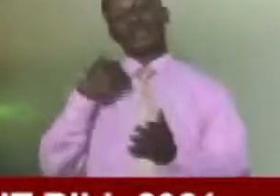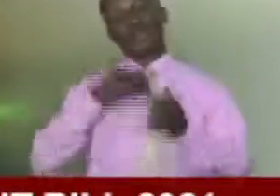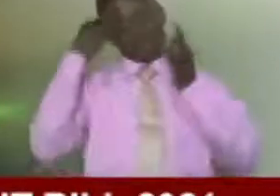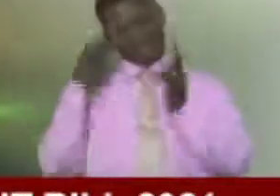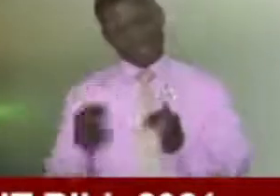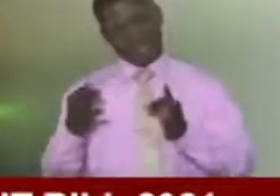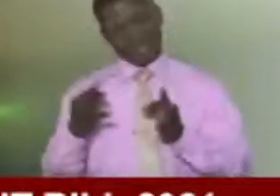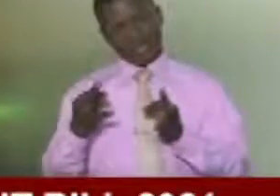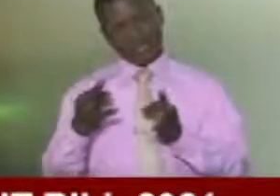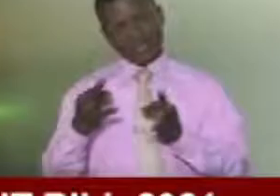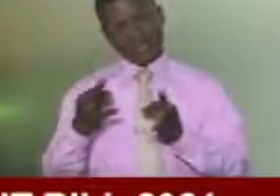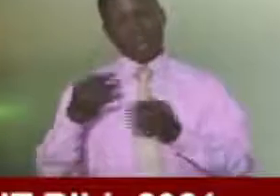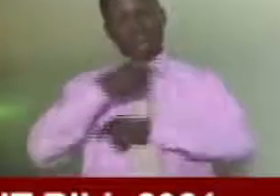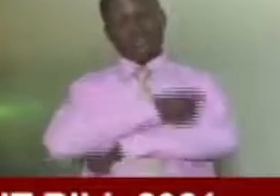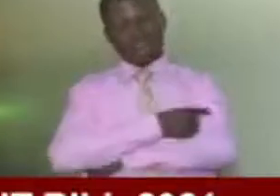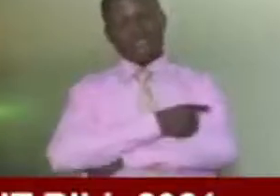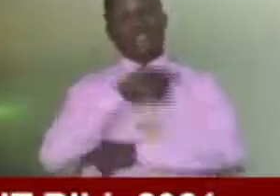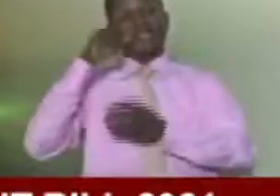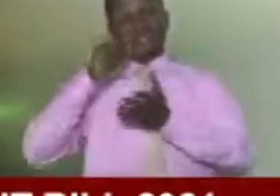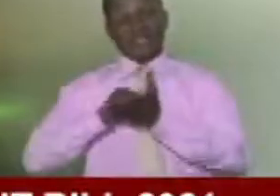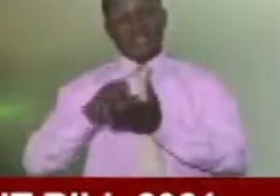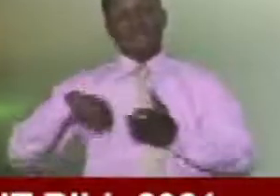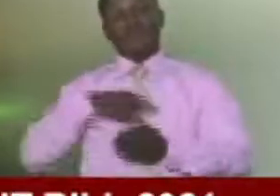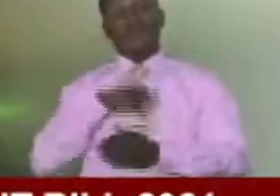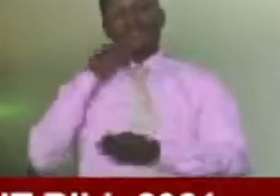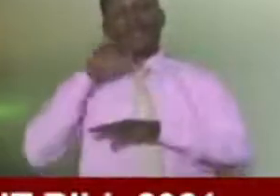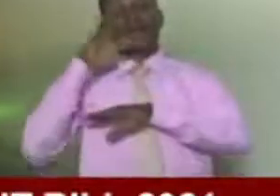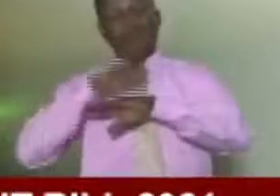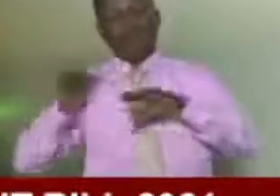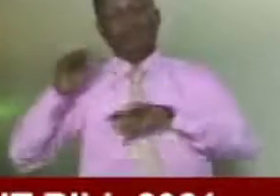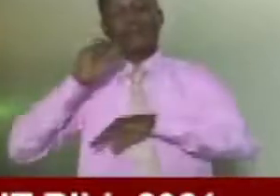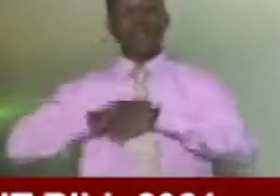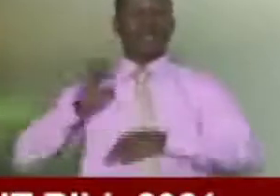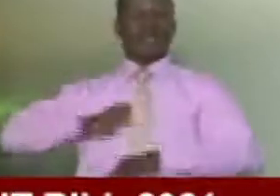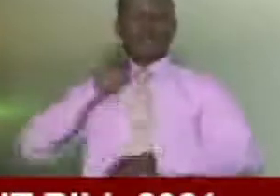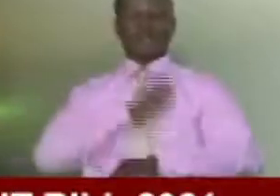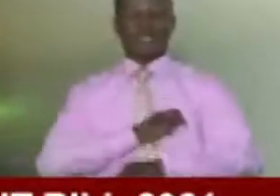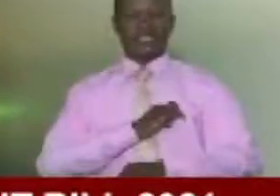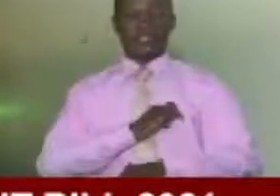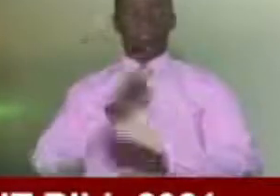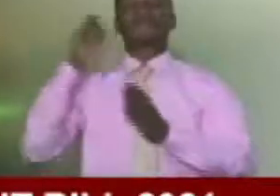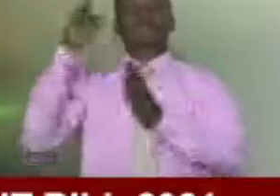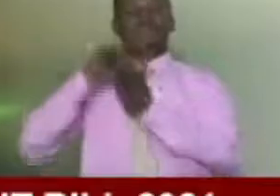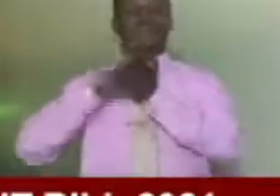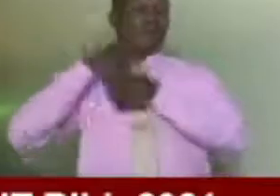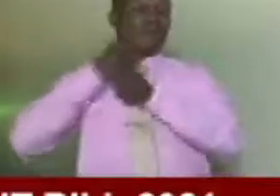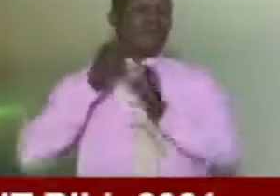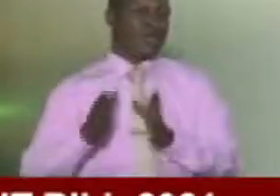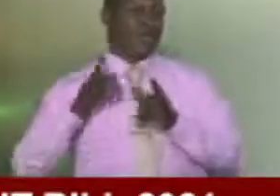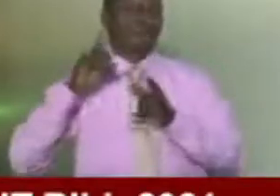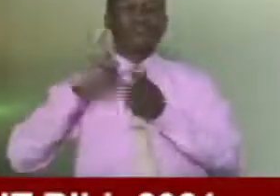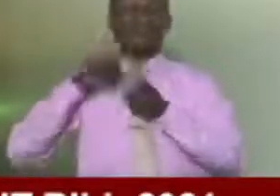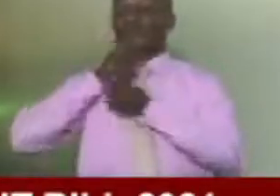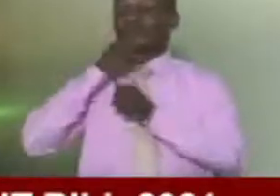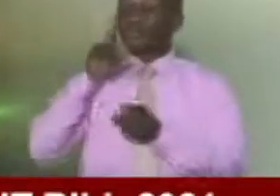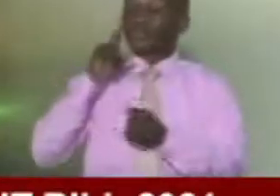today that we are calling on the executive arm and the legislative arm to please make sure that